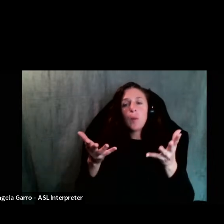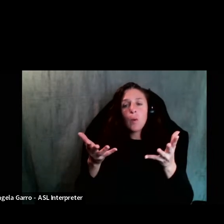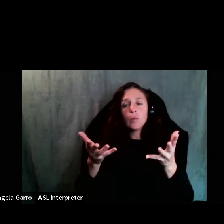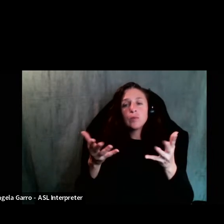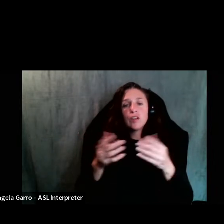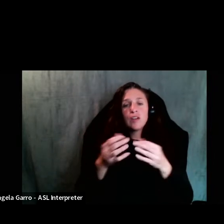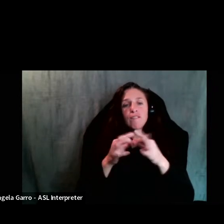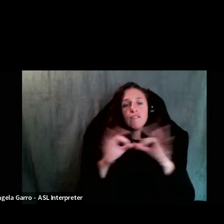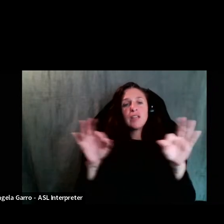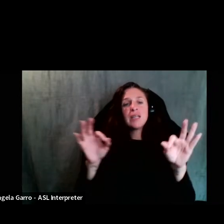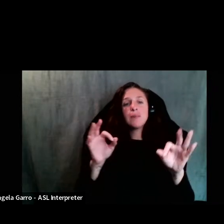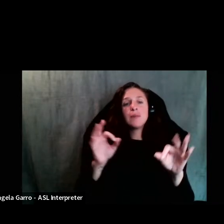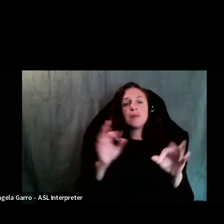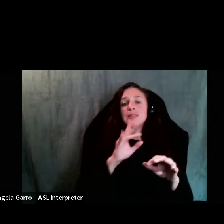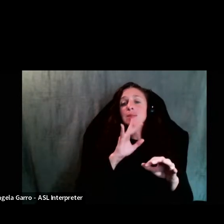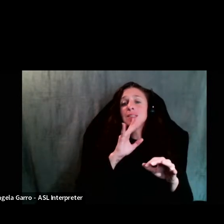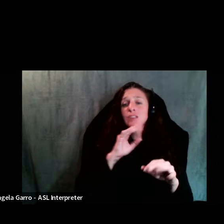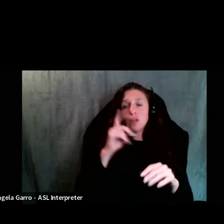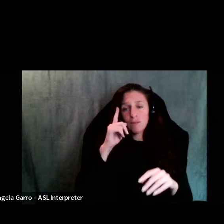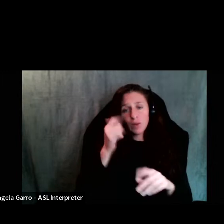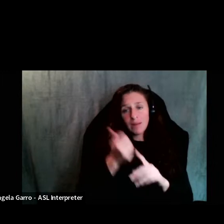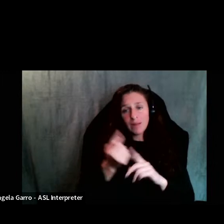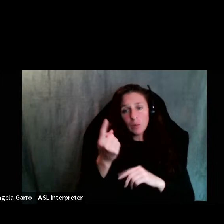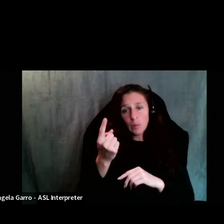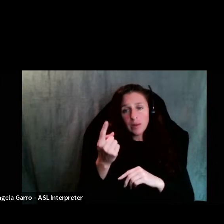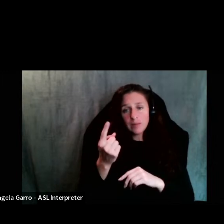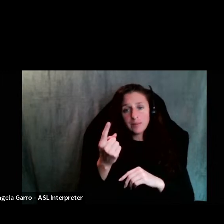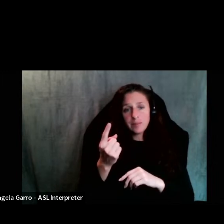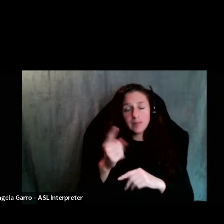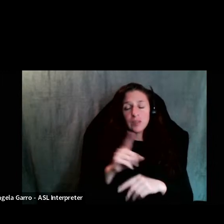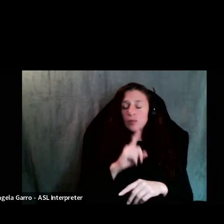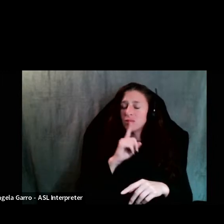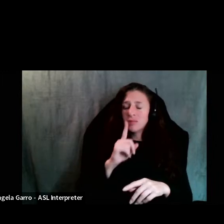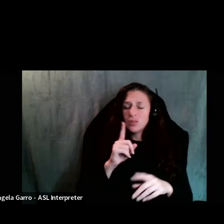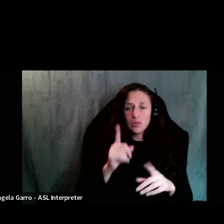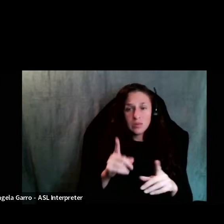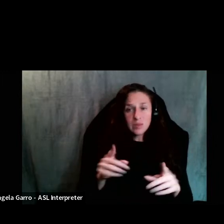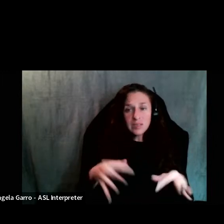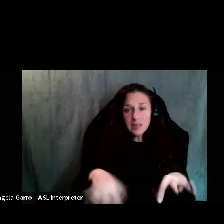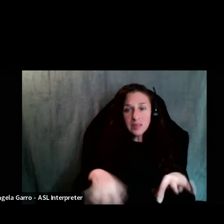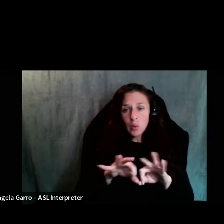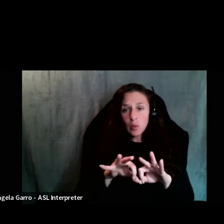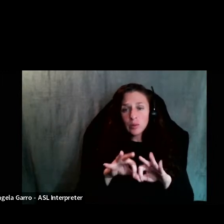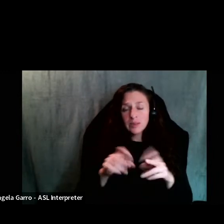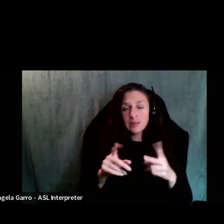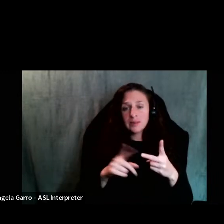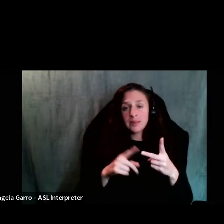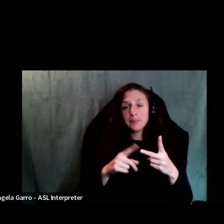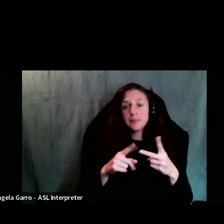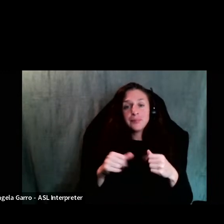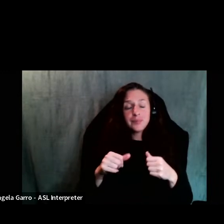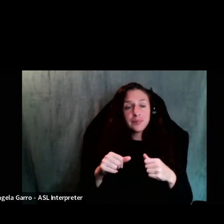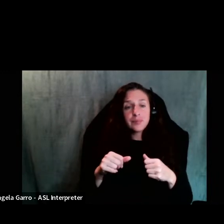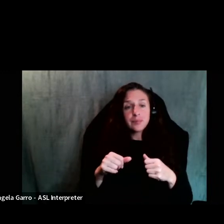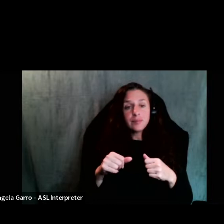speech for everyone. This is super important. Second, I think